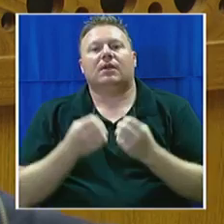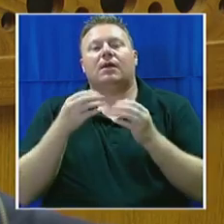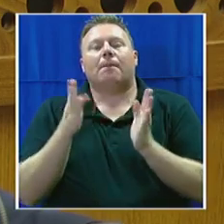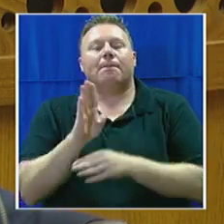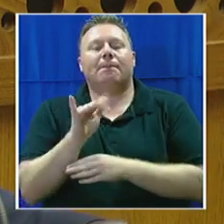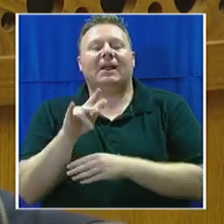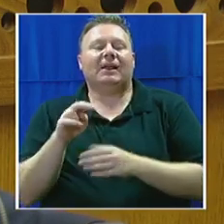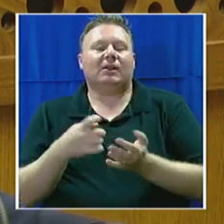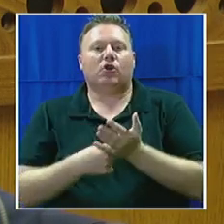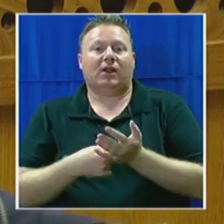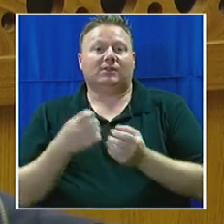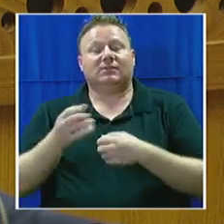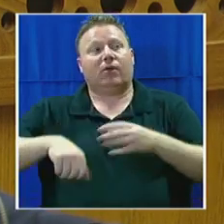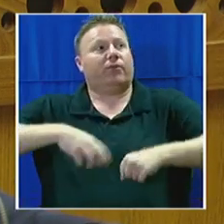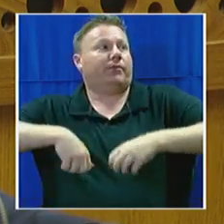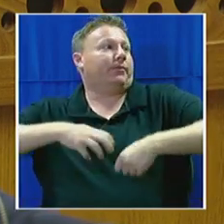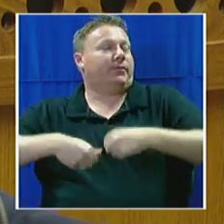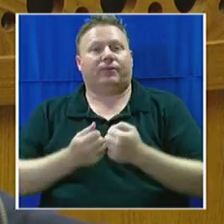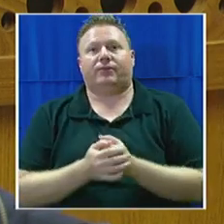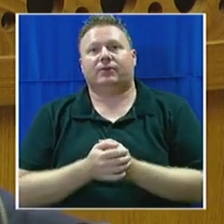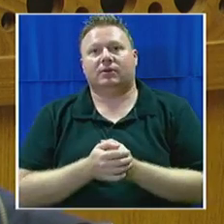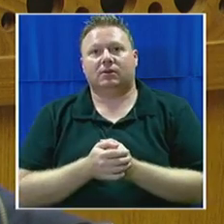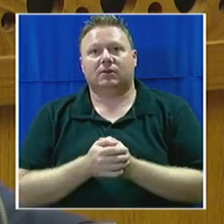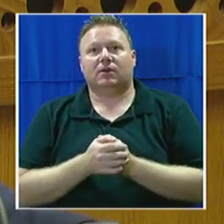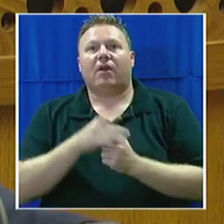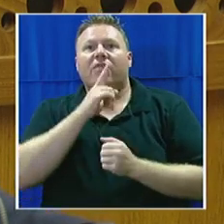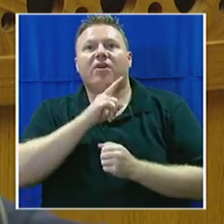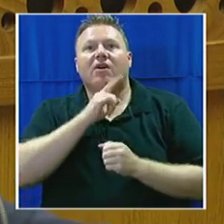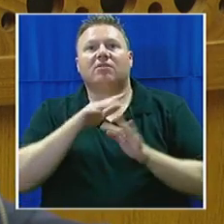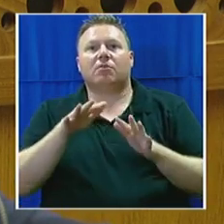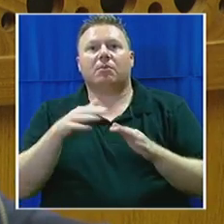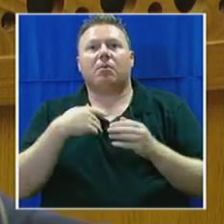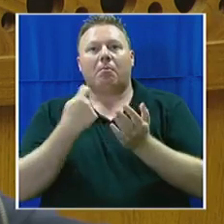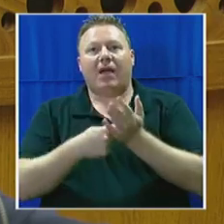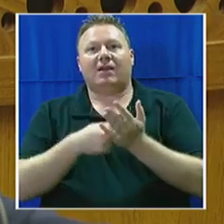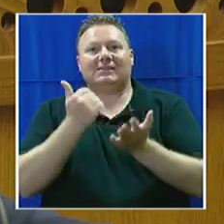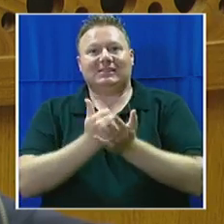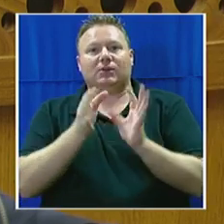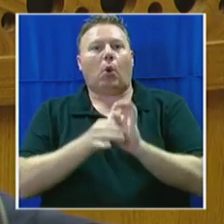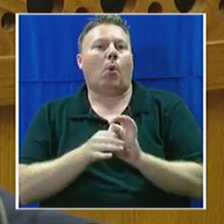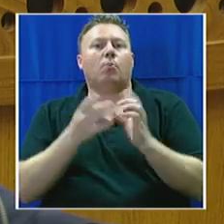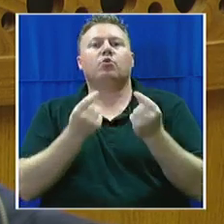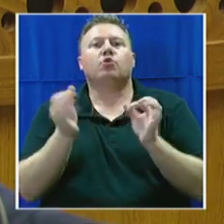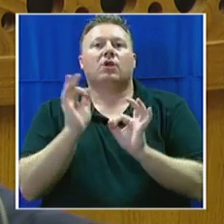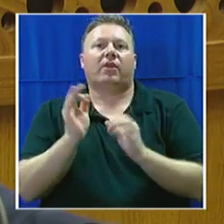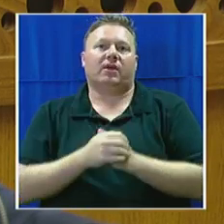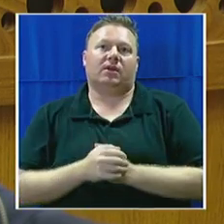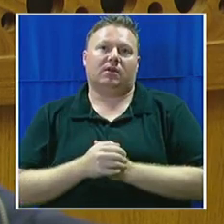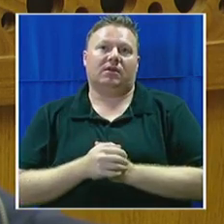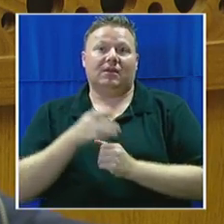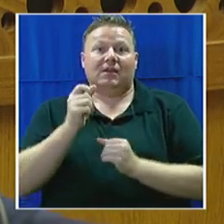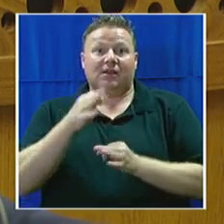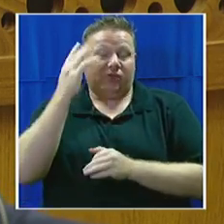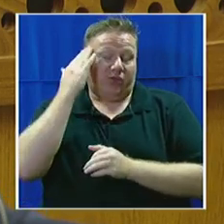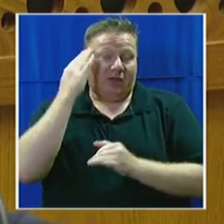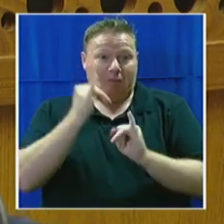through the CWP program, where thousands of people are being paid to sit at home and do nothing. If you think that's bad, listen